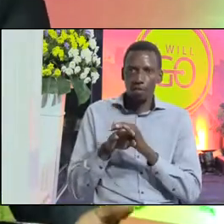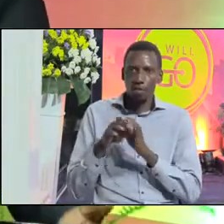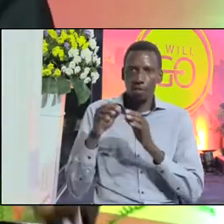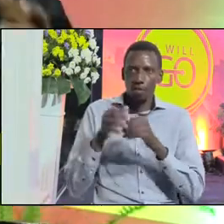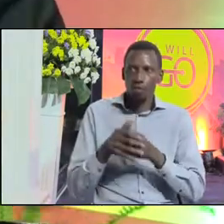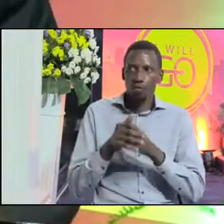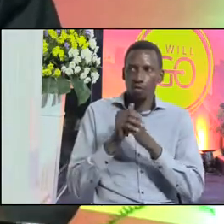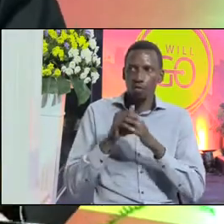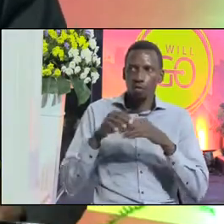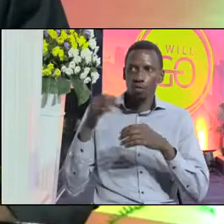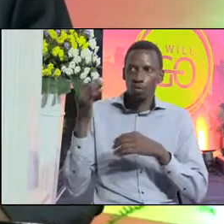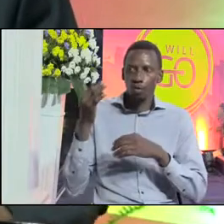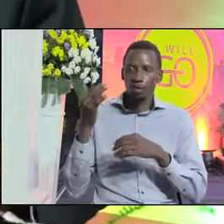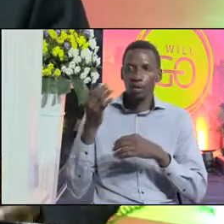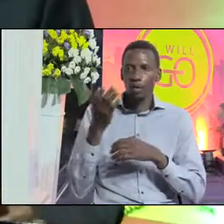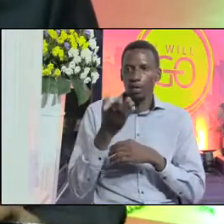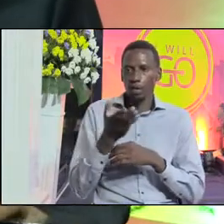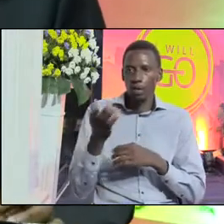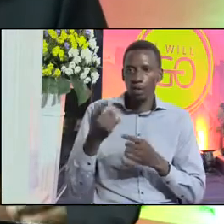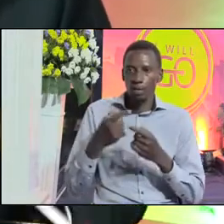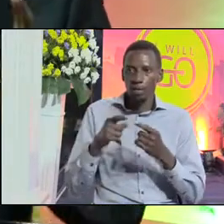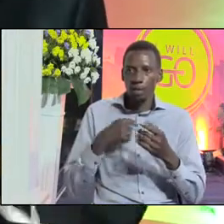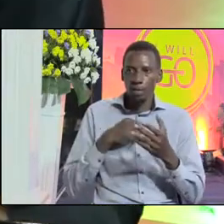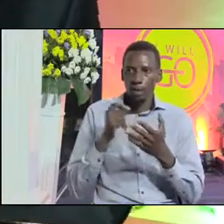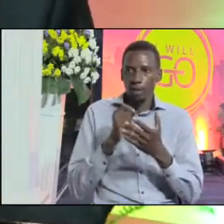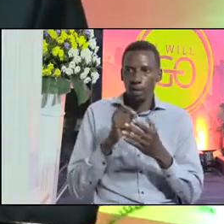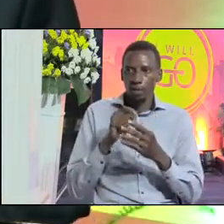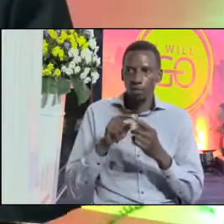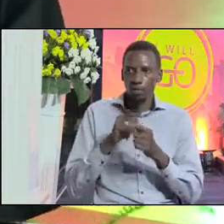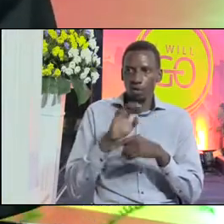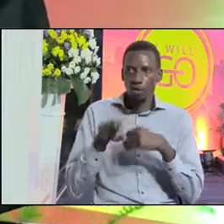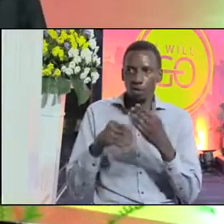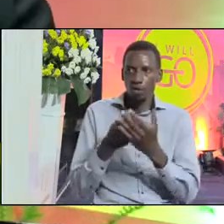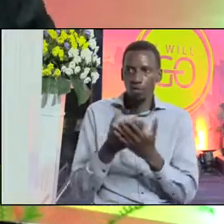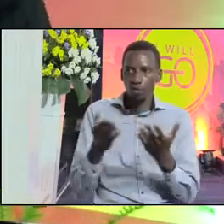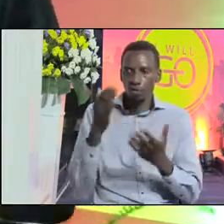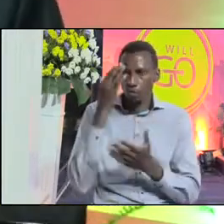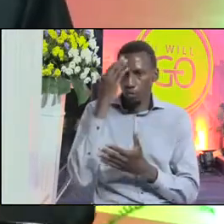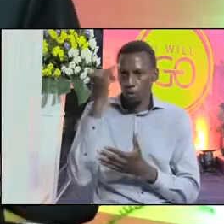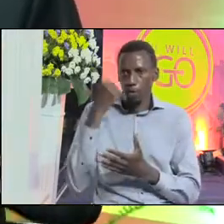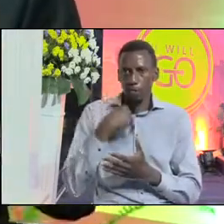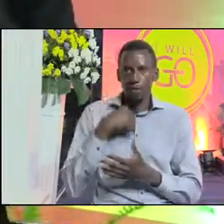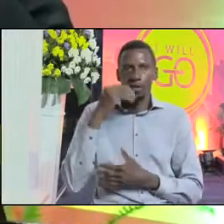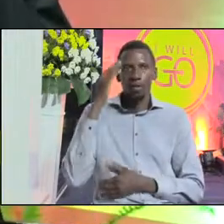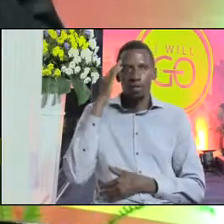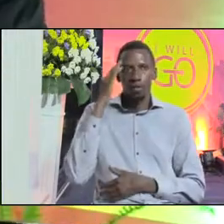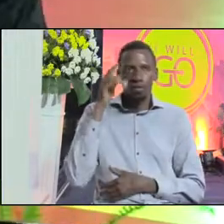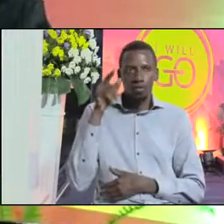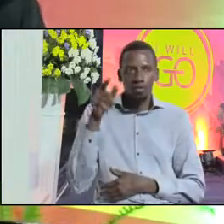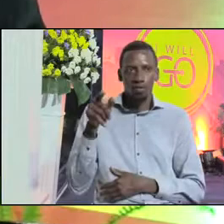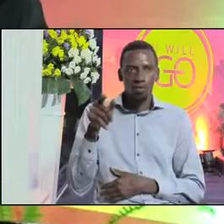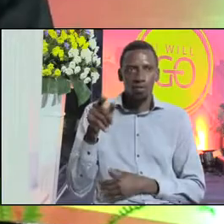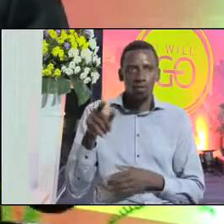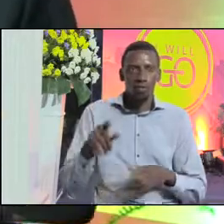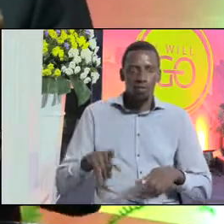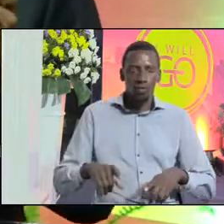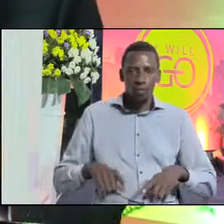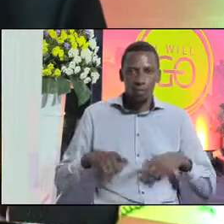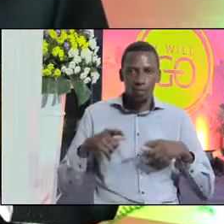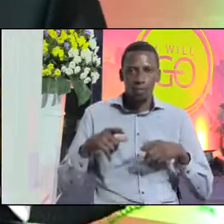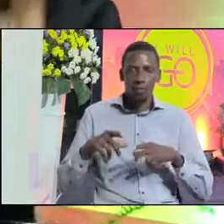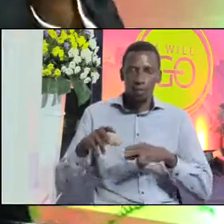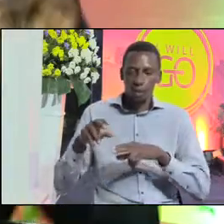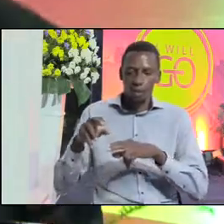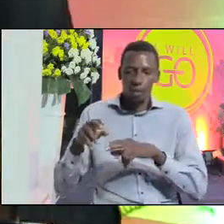homes. But I write to you all because I know that you are living at the seat of